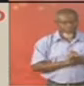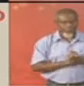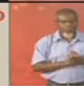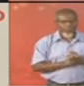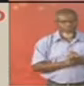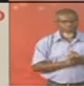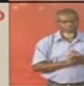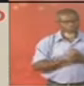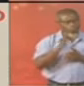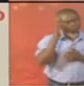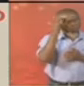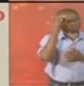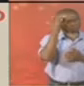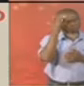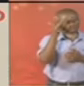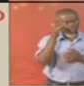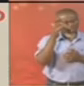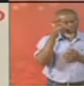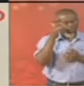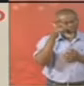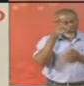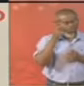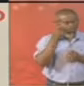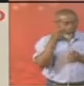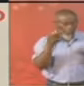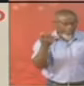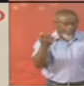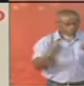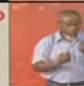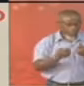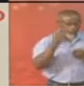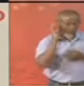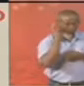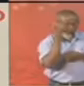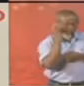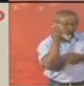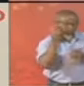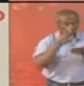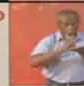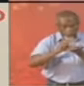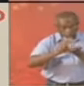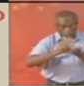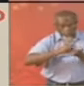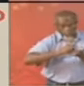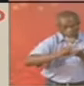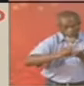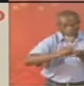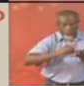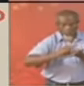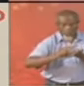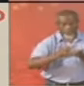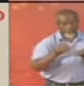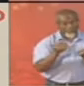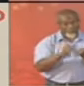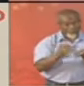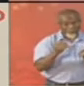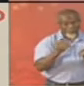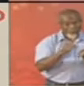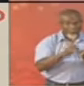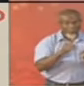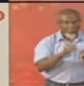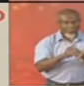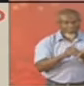the communication that we have on this bi-weekly basis is precisely to keep in the forefront of the public's